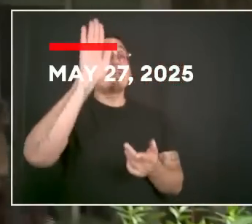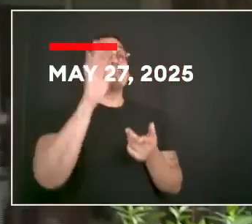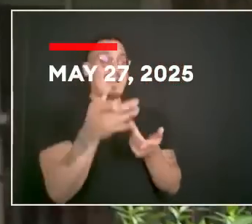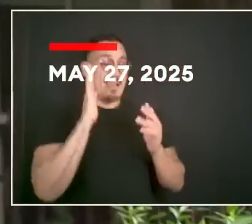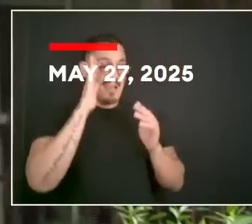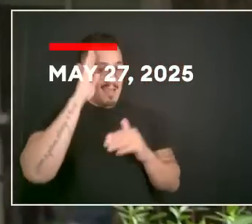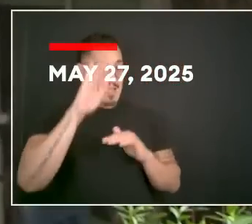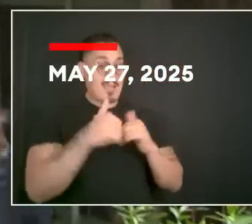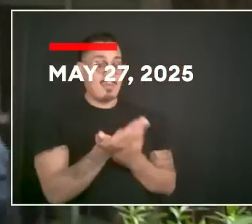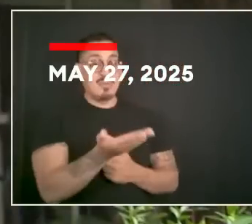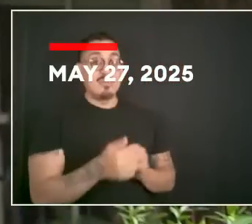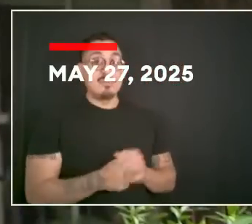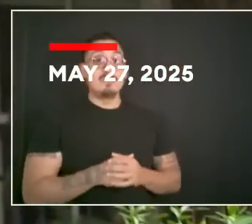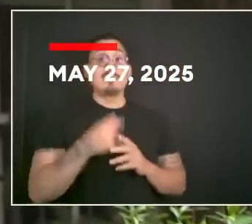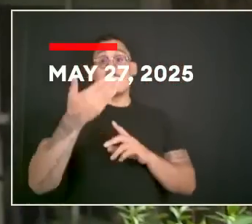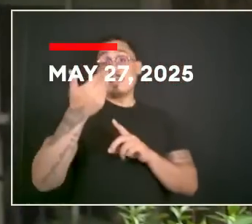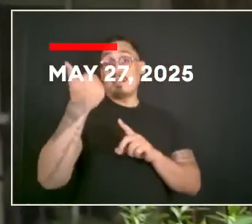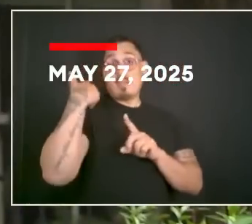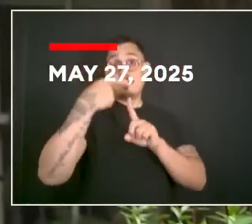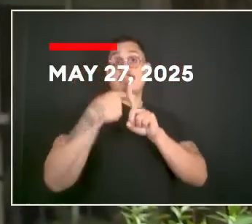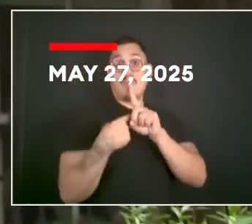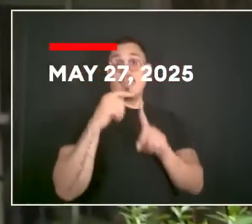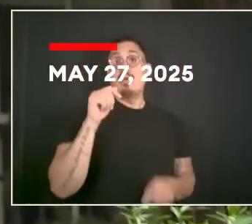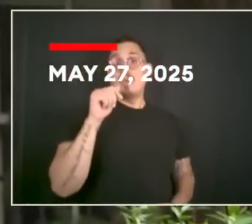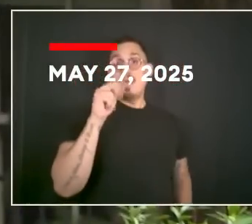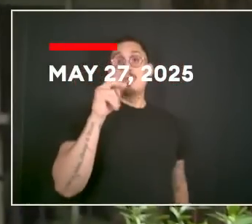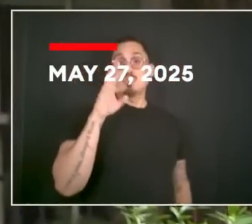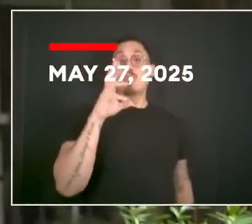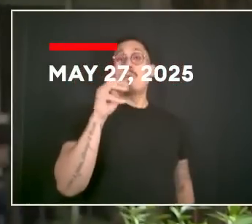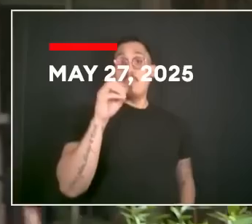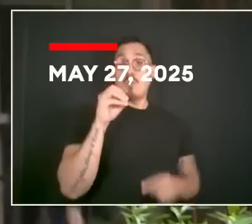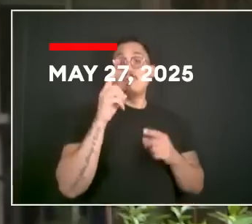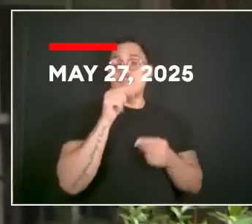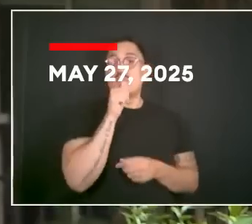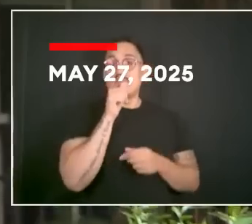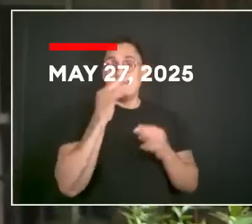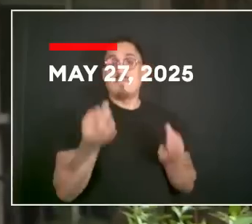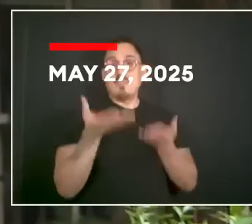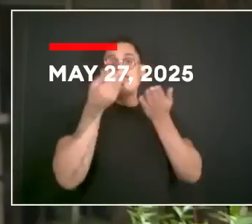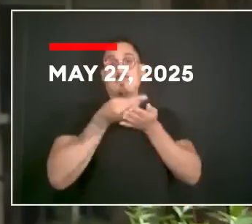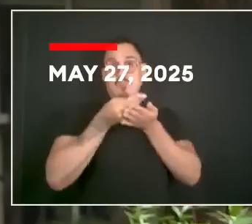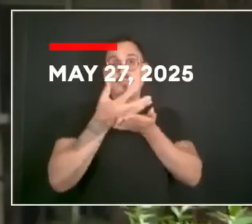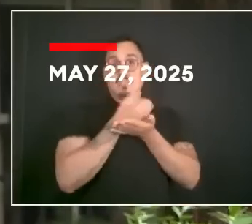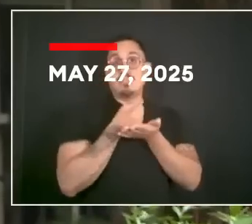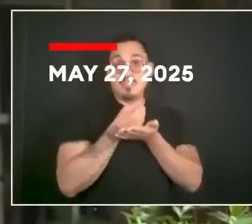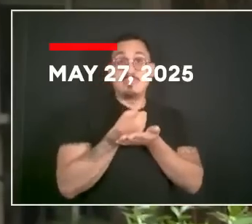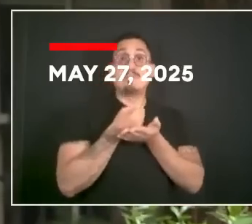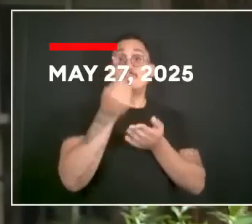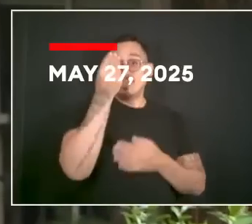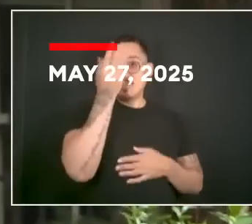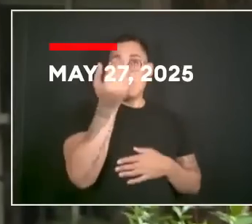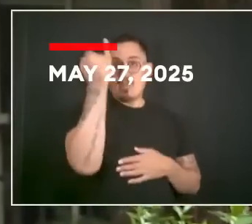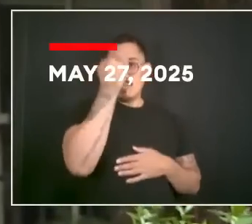Andrew Cuomo, at a private fundraiser, told a group of Italian-American New Yorkers that when